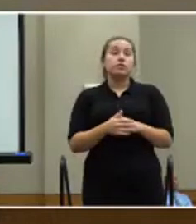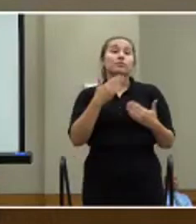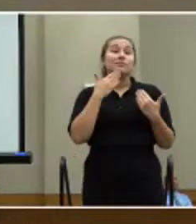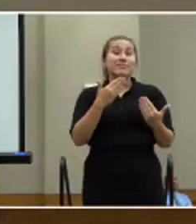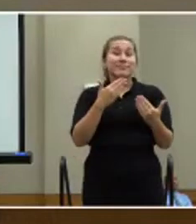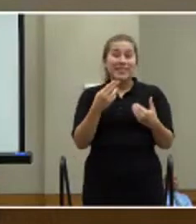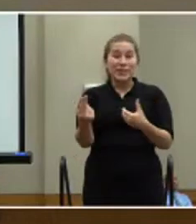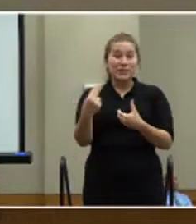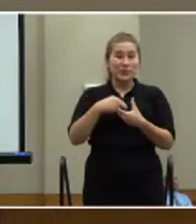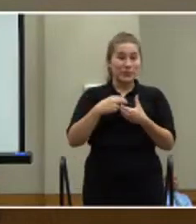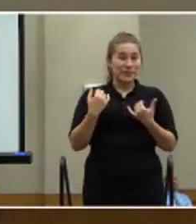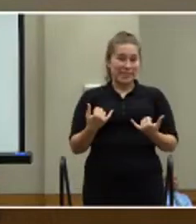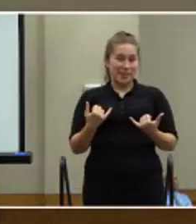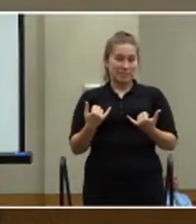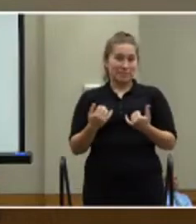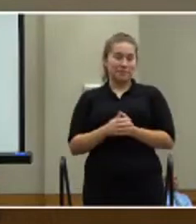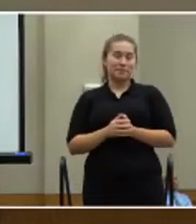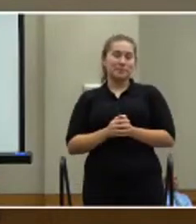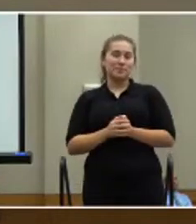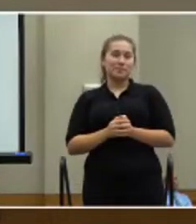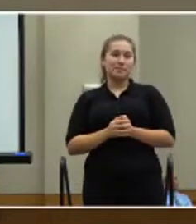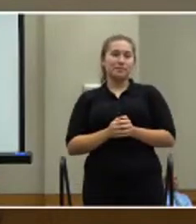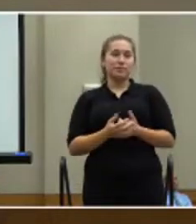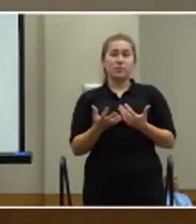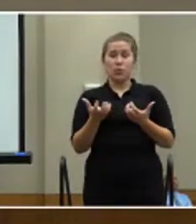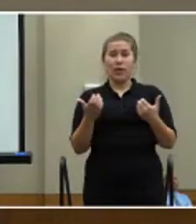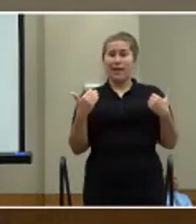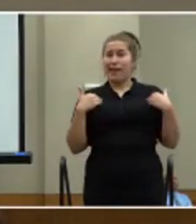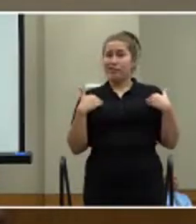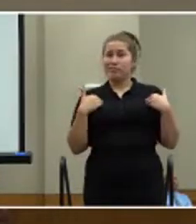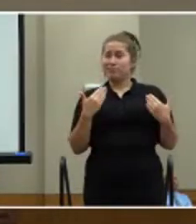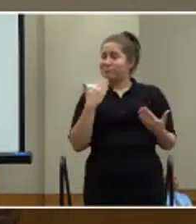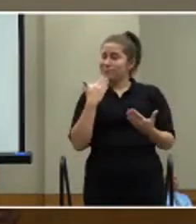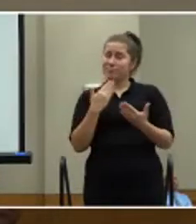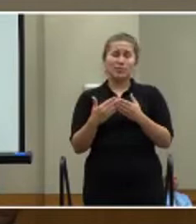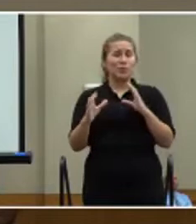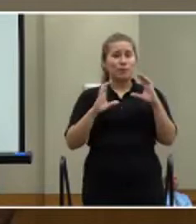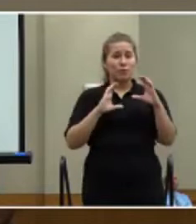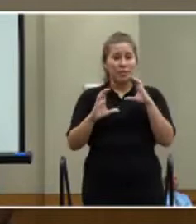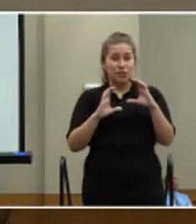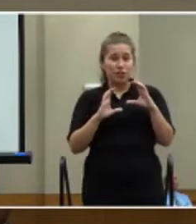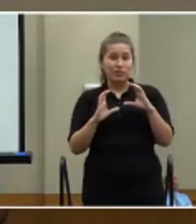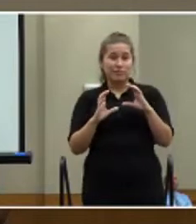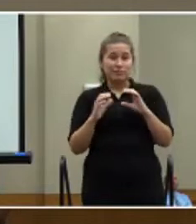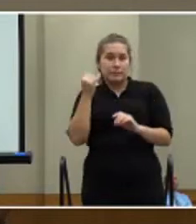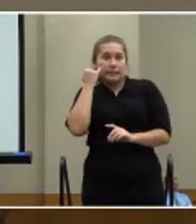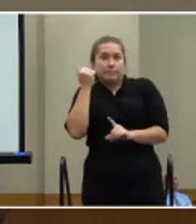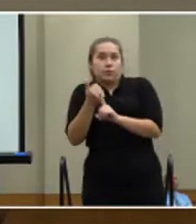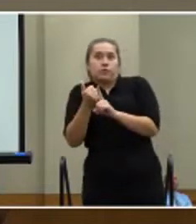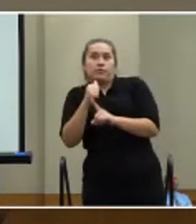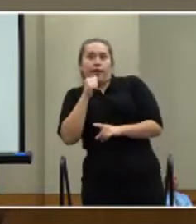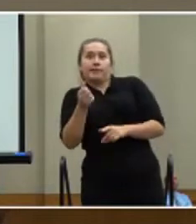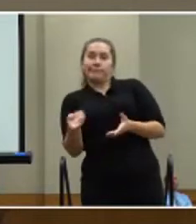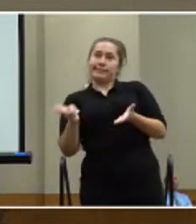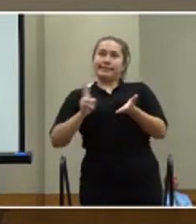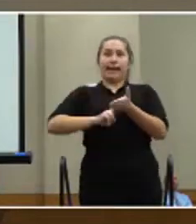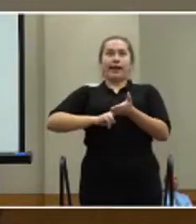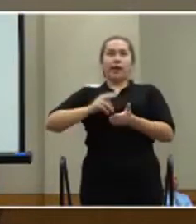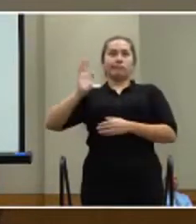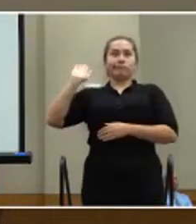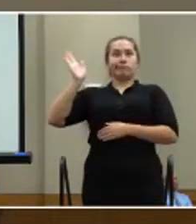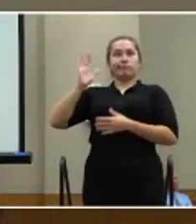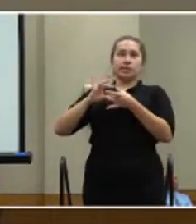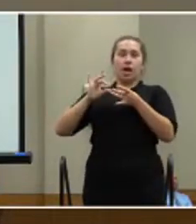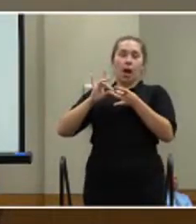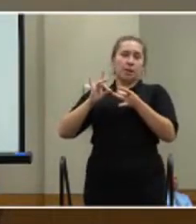you for joining us, and we want to have a good conversation. Even if you didn't sign up, and I know a few of you